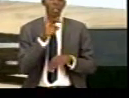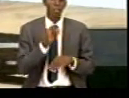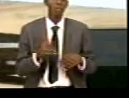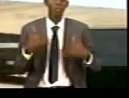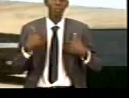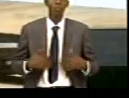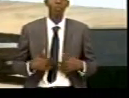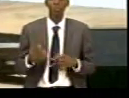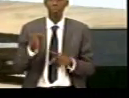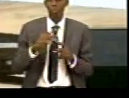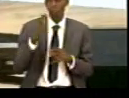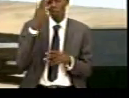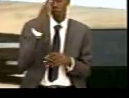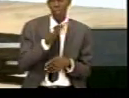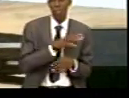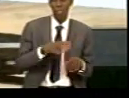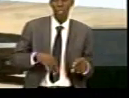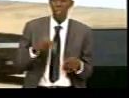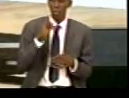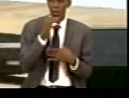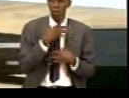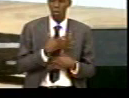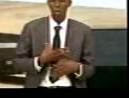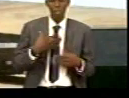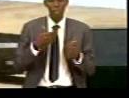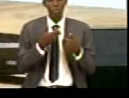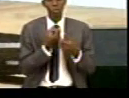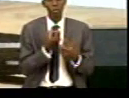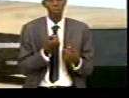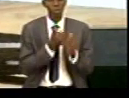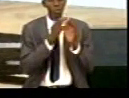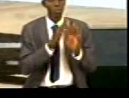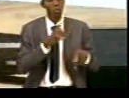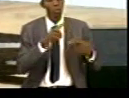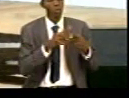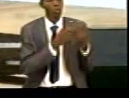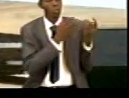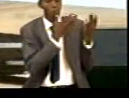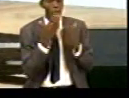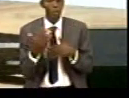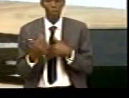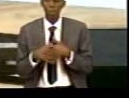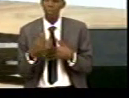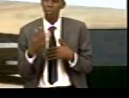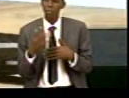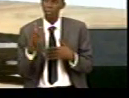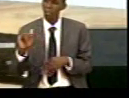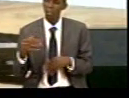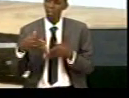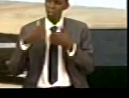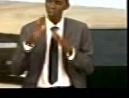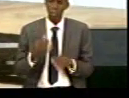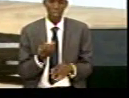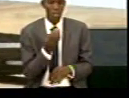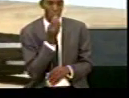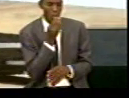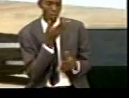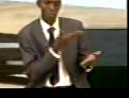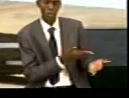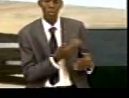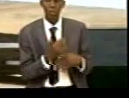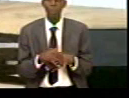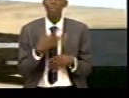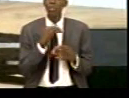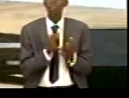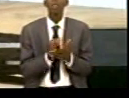was hungry, and the disciples went to buy bread, and they were pleading with him, eat, master. And he said, I've got